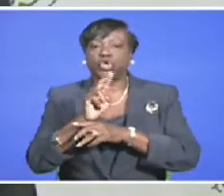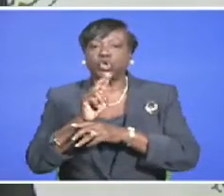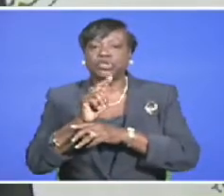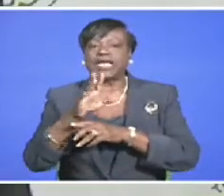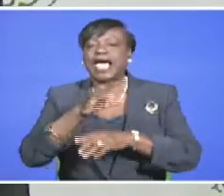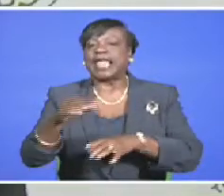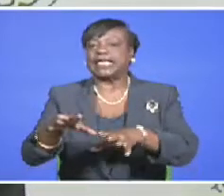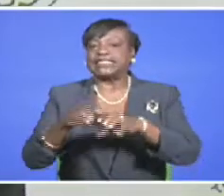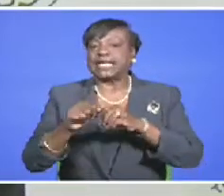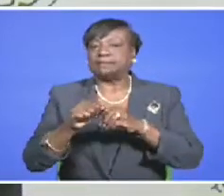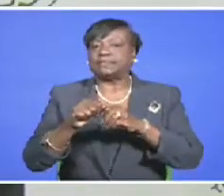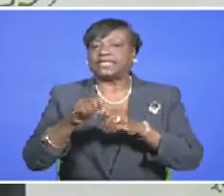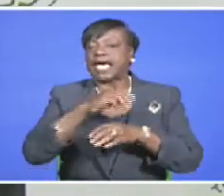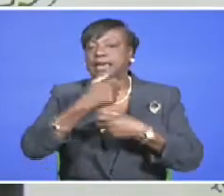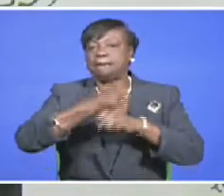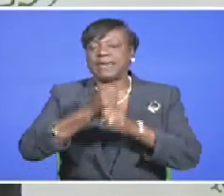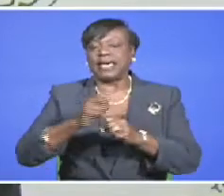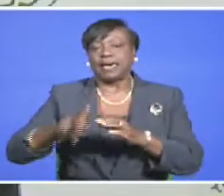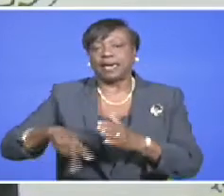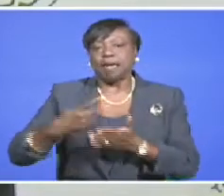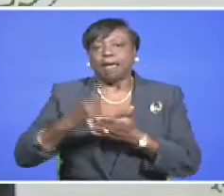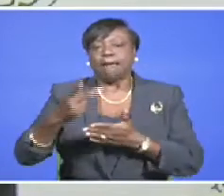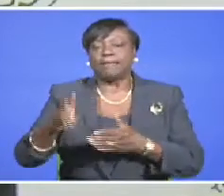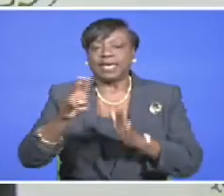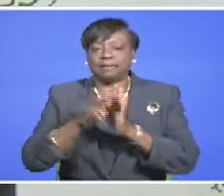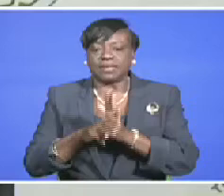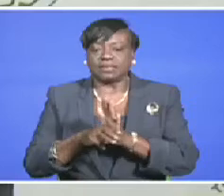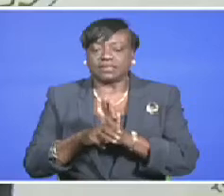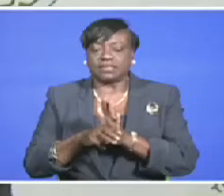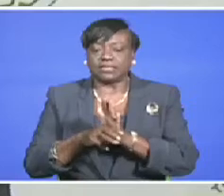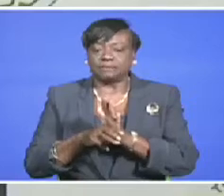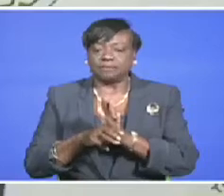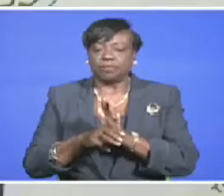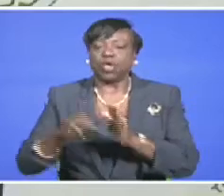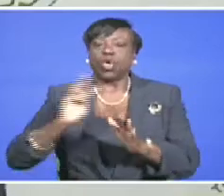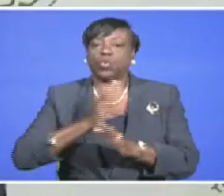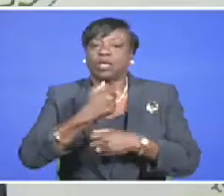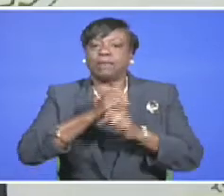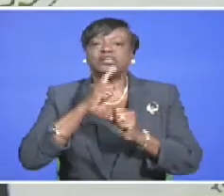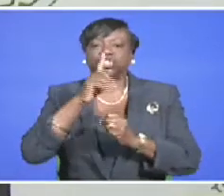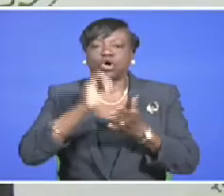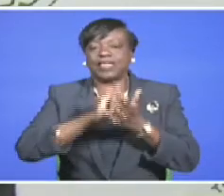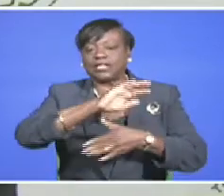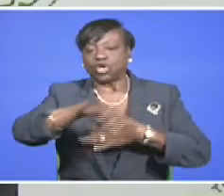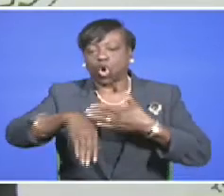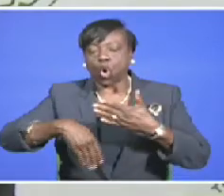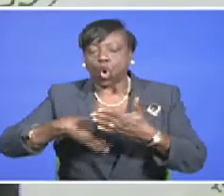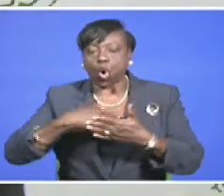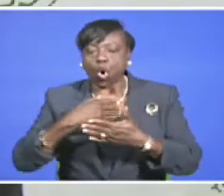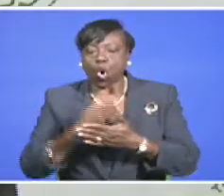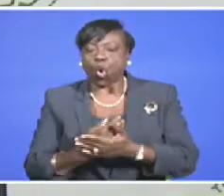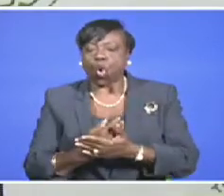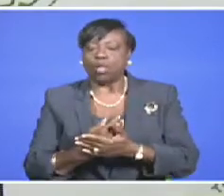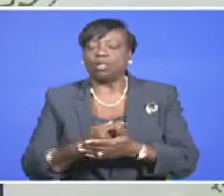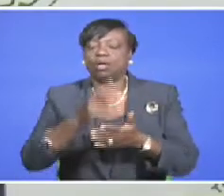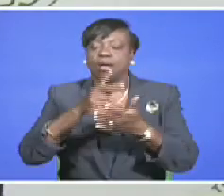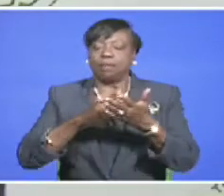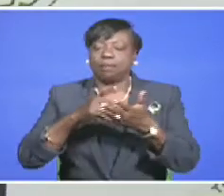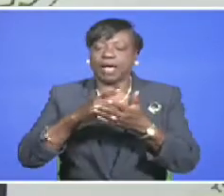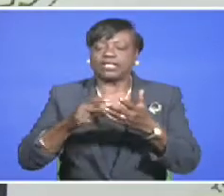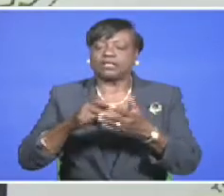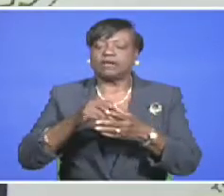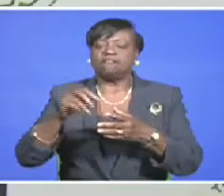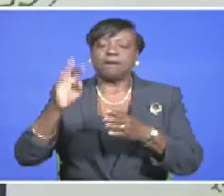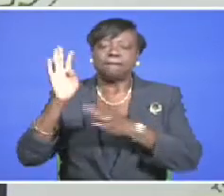and to make payments. So when we look at the Family Island, we're looking at making sure that all specter of businesses can